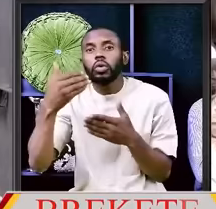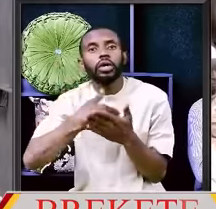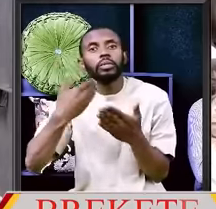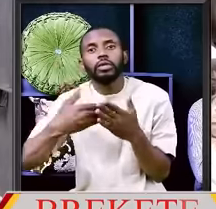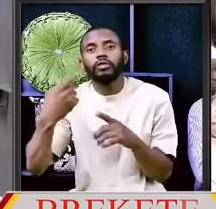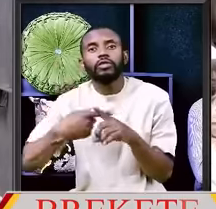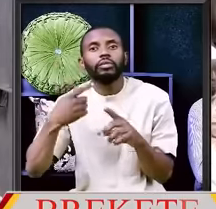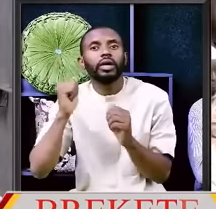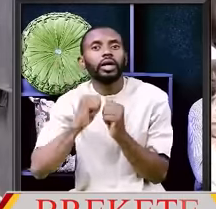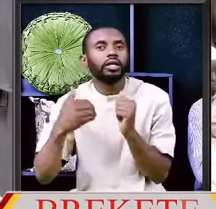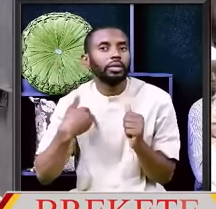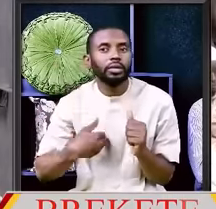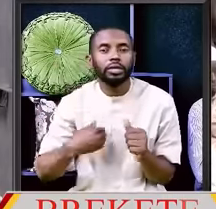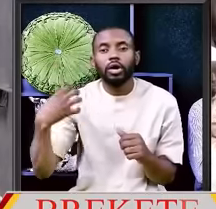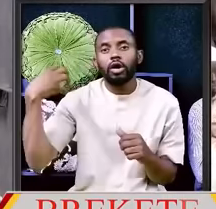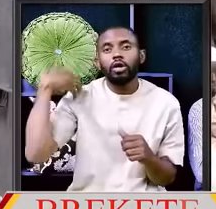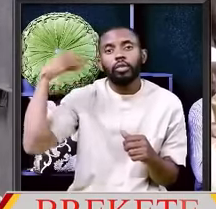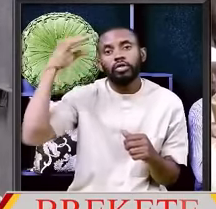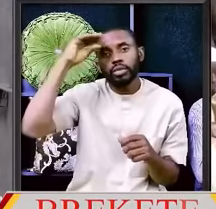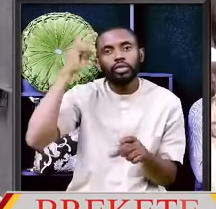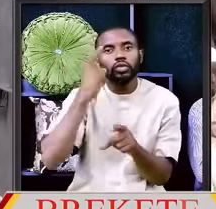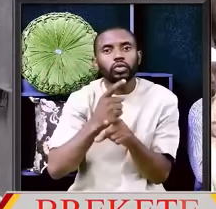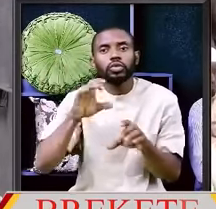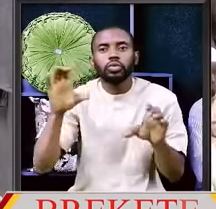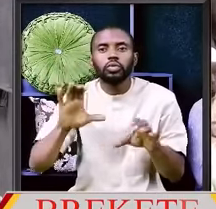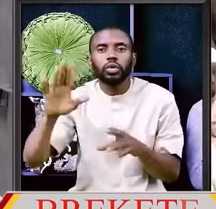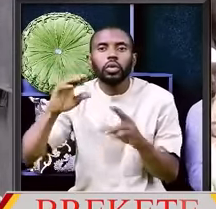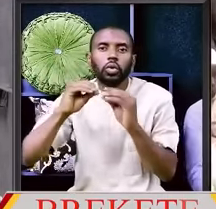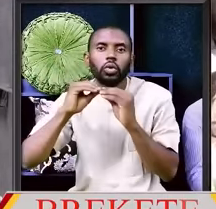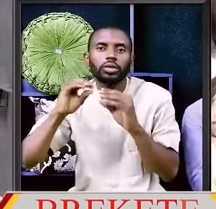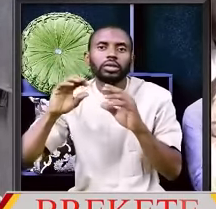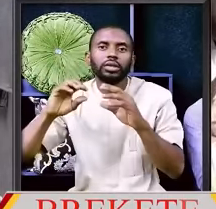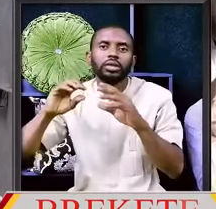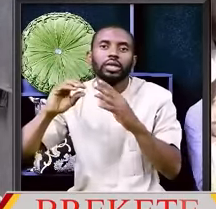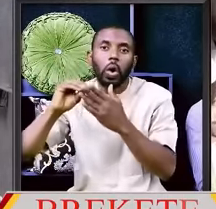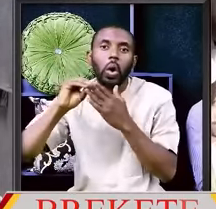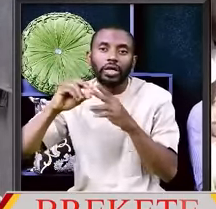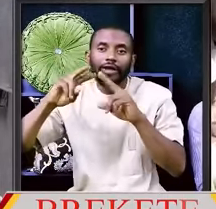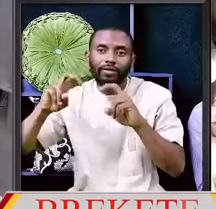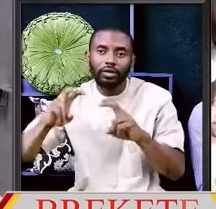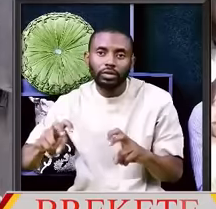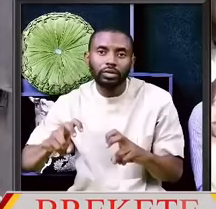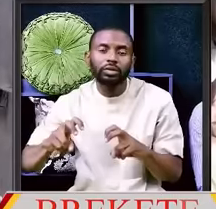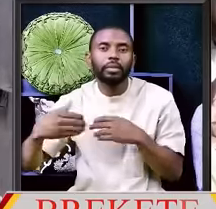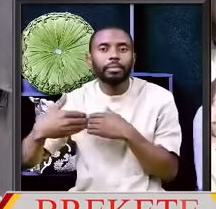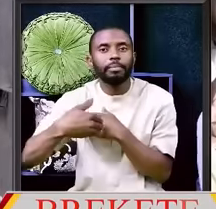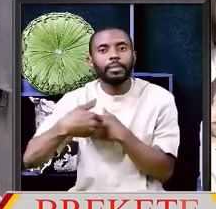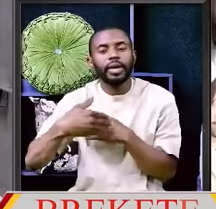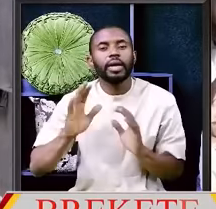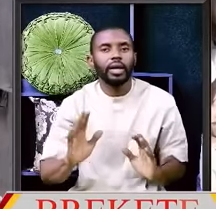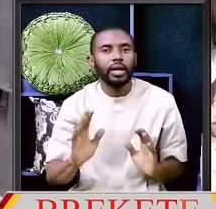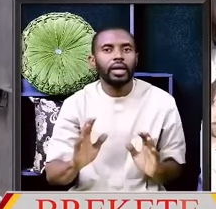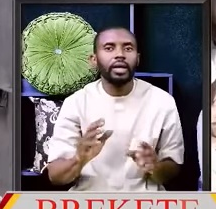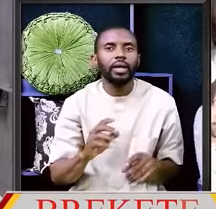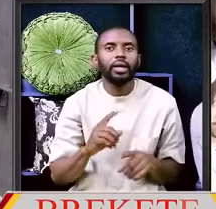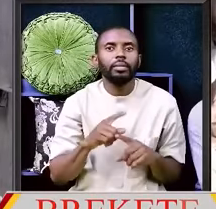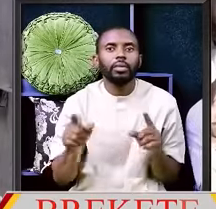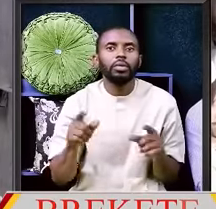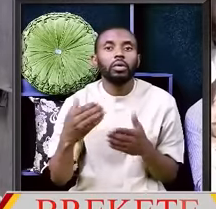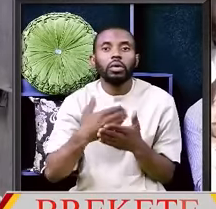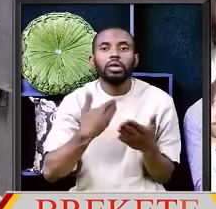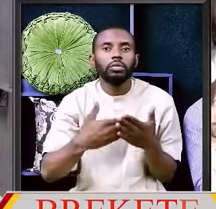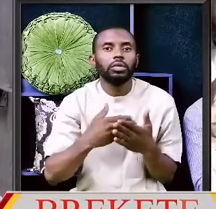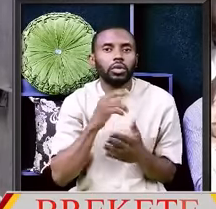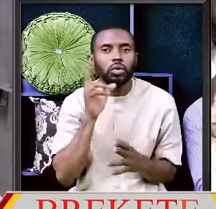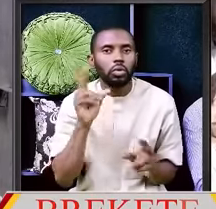Okay. Boss man, too, they do his own investigation underground, and that's why he say he go talk to those people. He keep raise money. He keep